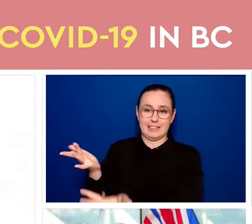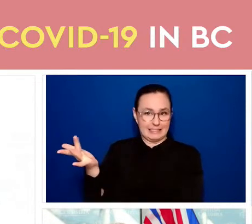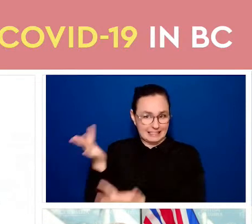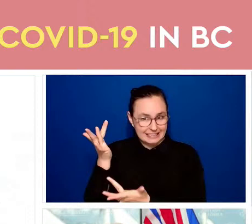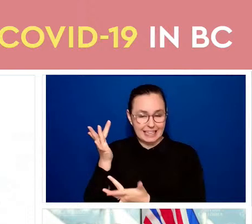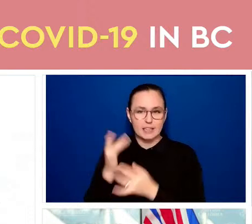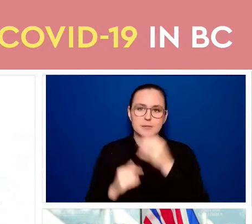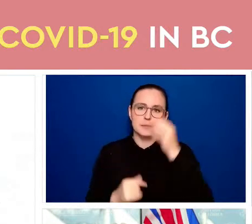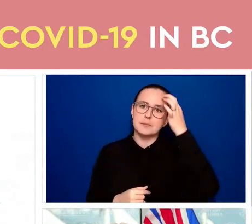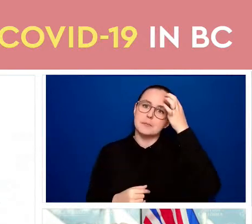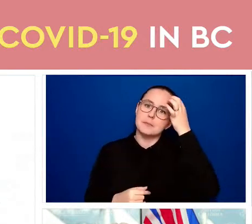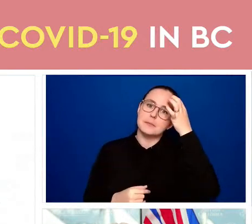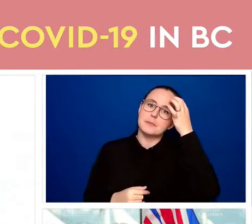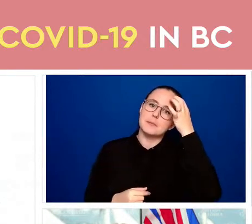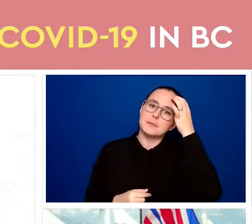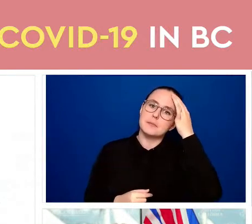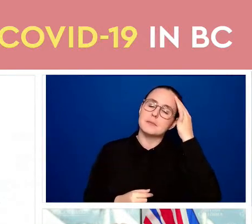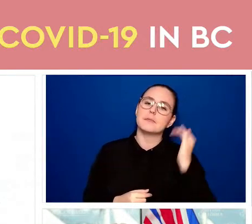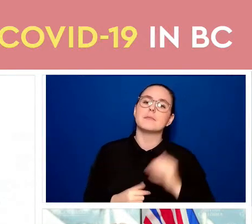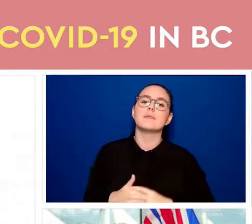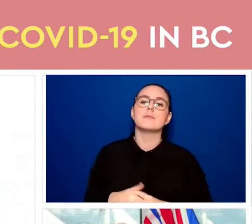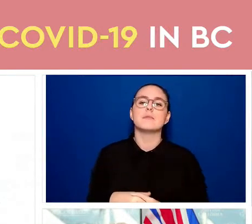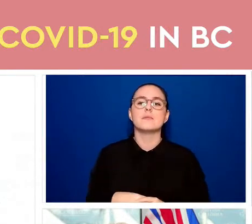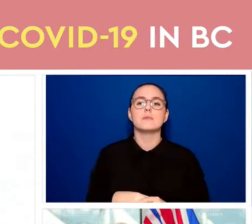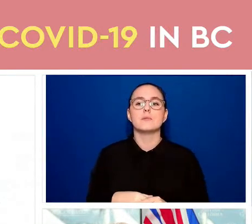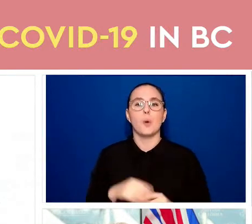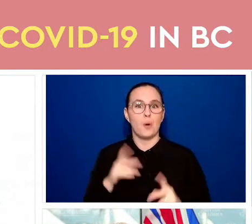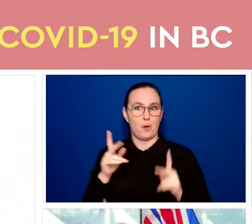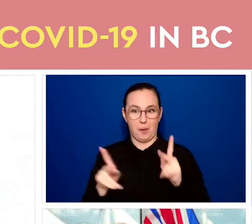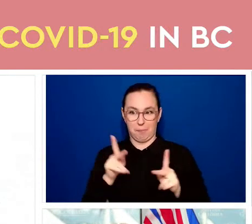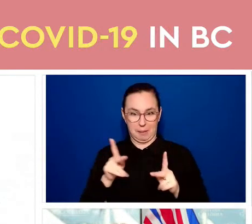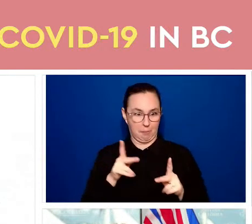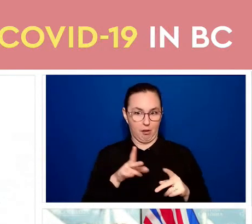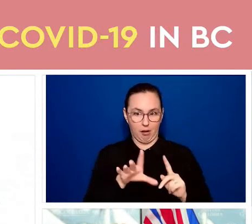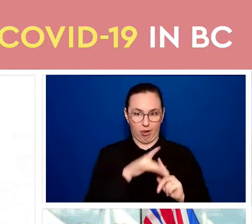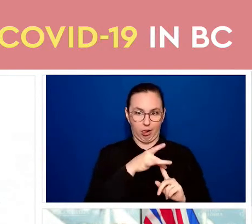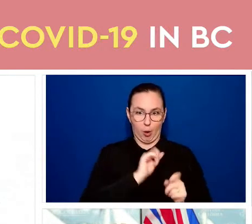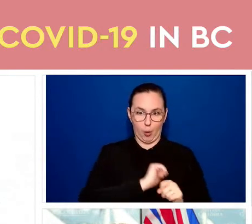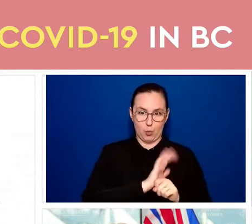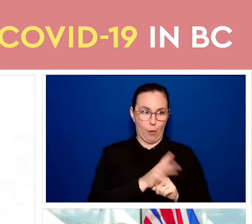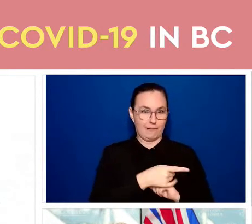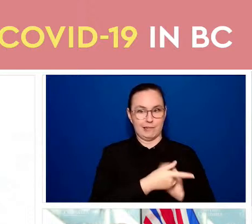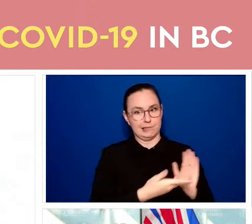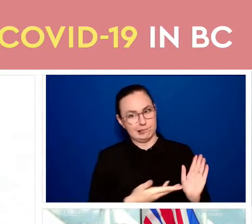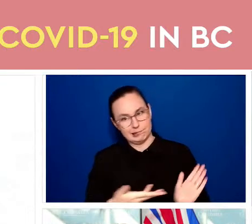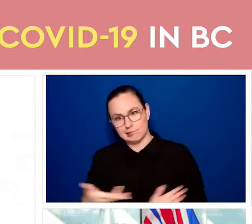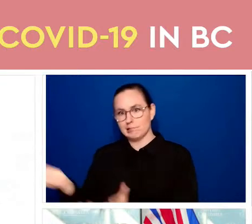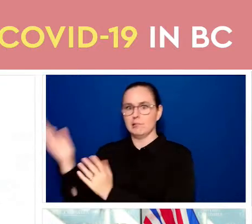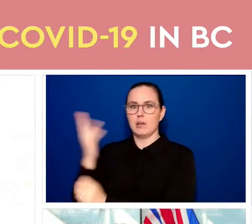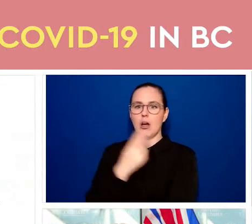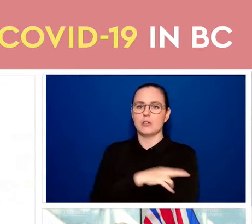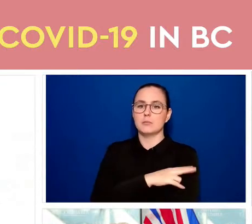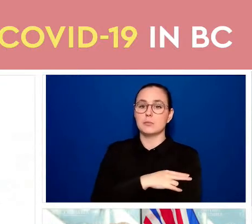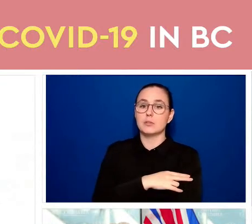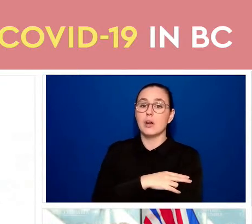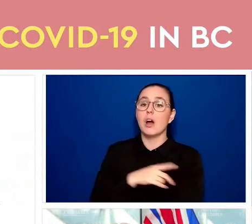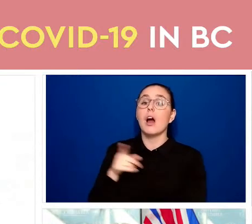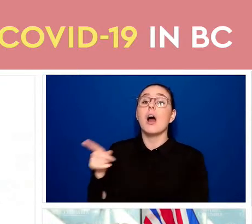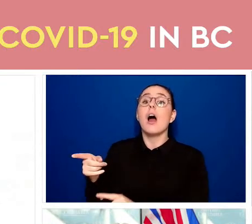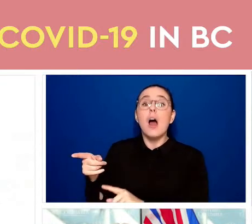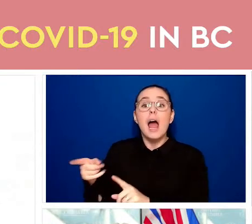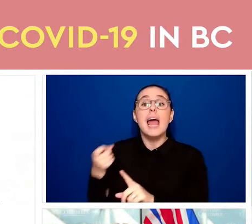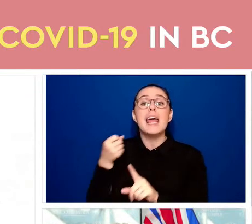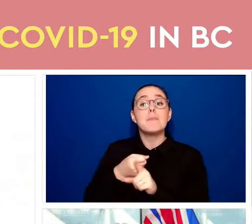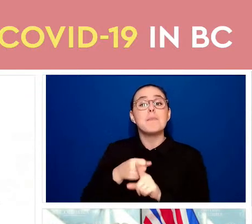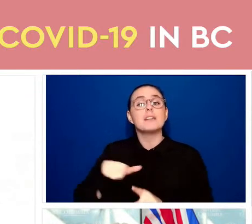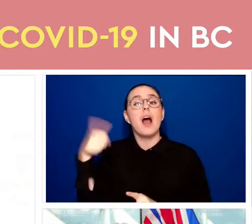having challenges and stressing in our ICUs, but people with other conditions are having surgeries postponed or not able